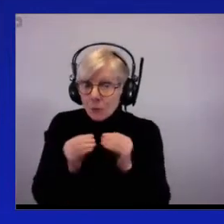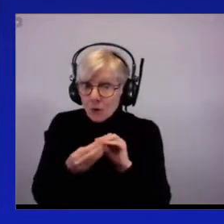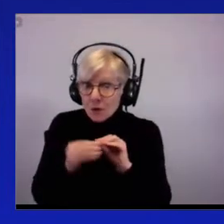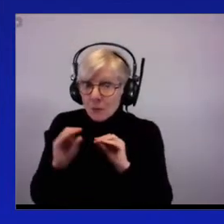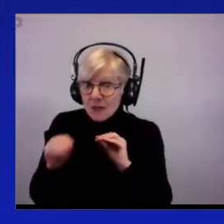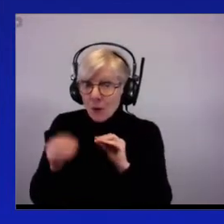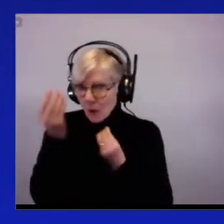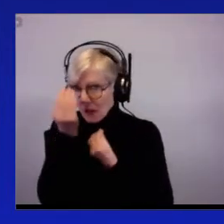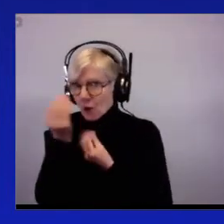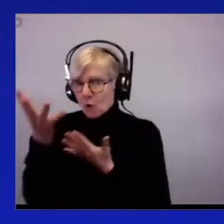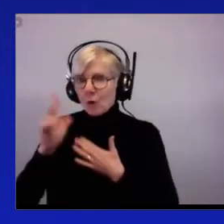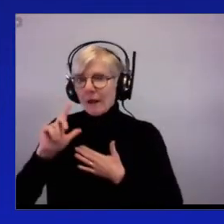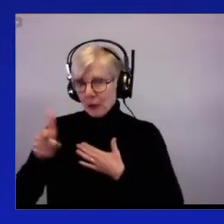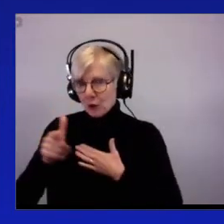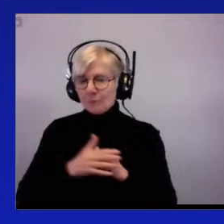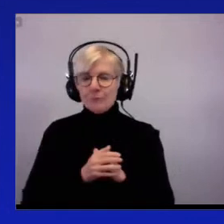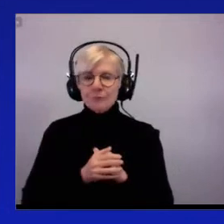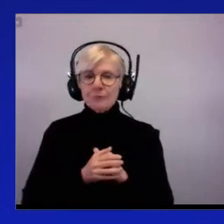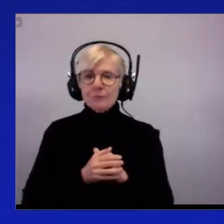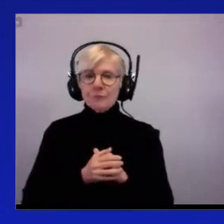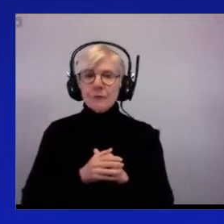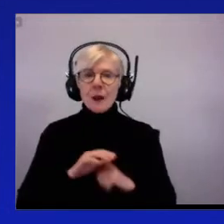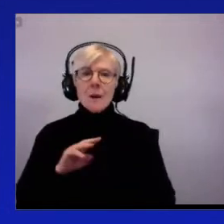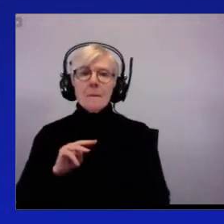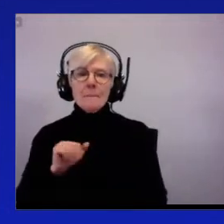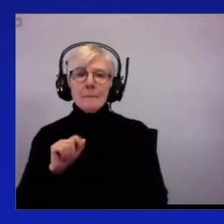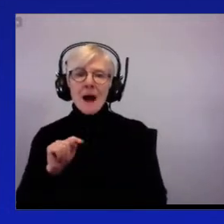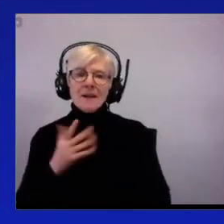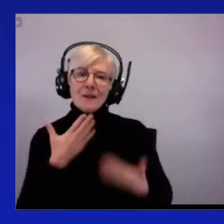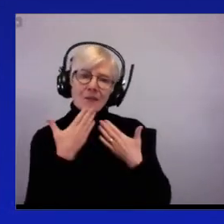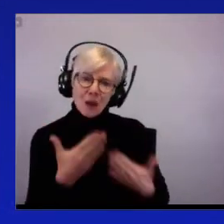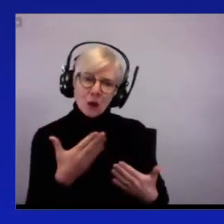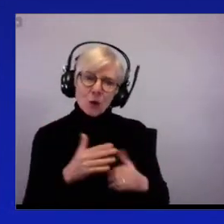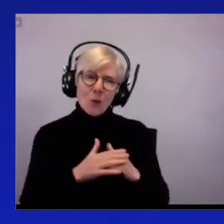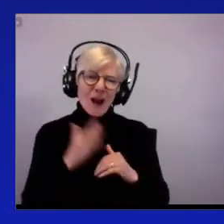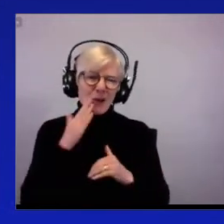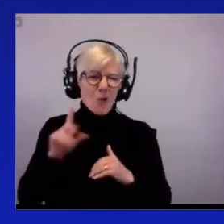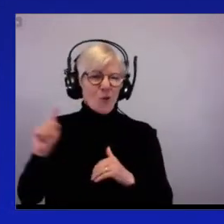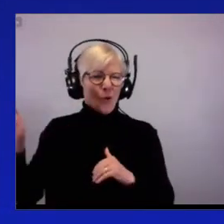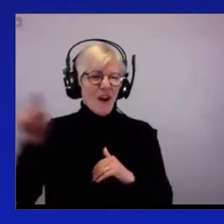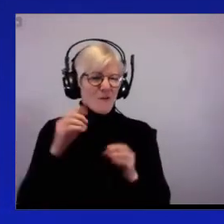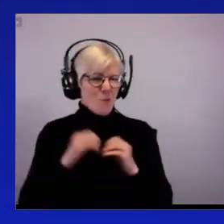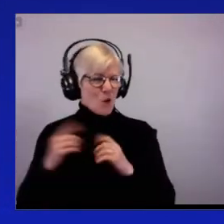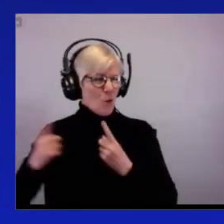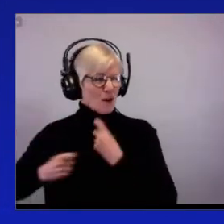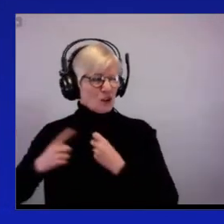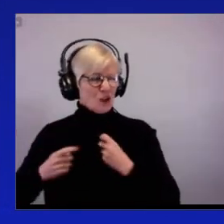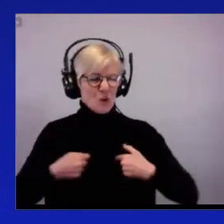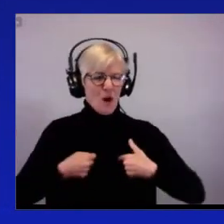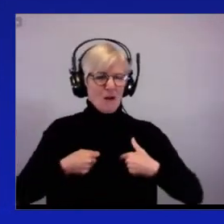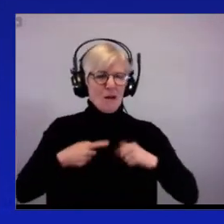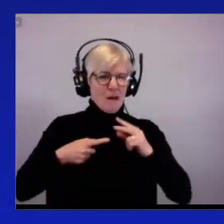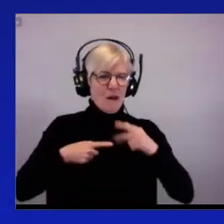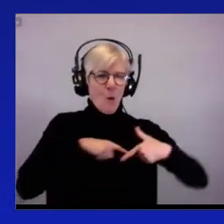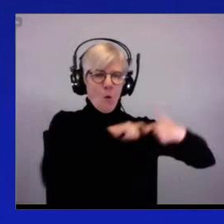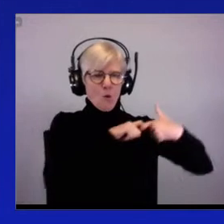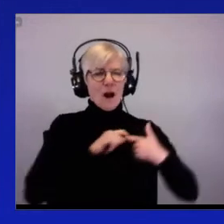Thank you, Mr. Monte, and thanks so much. As a particularly smart group of people coming after me, I have more questions, but I'm sure they'll ask them. So go ahead.